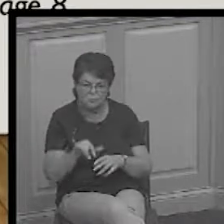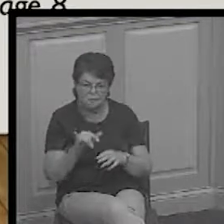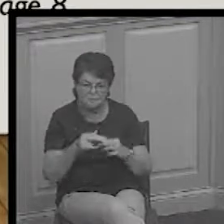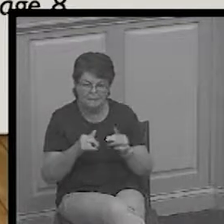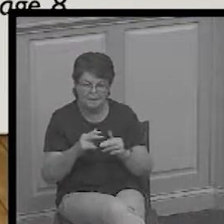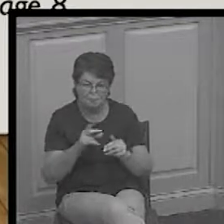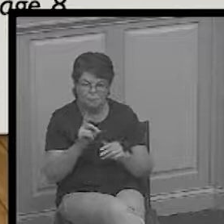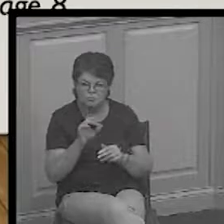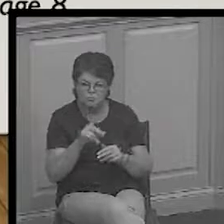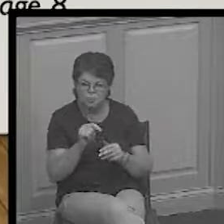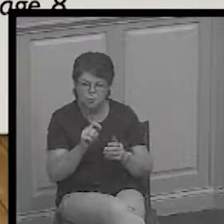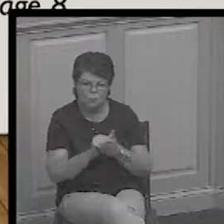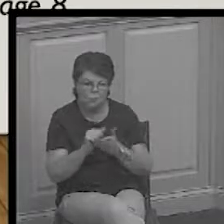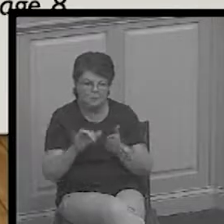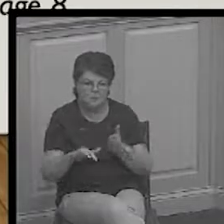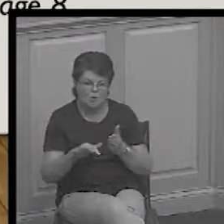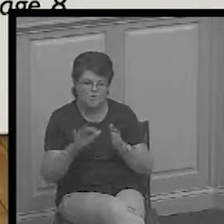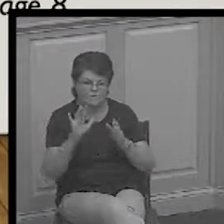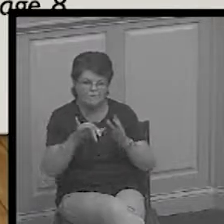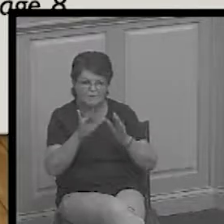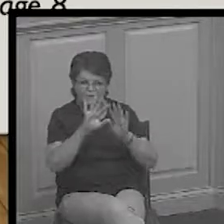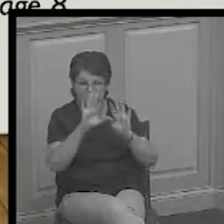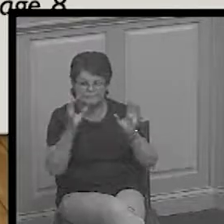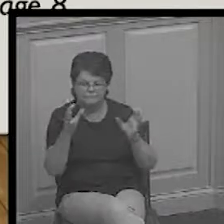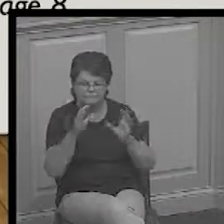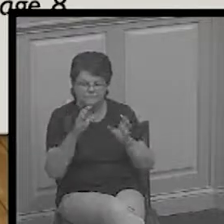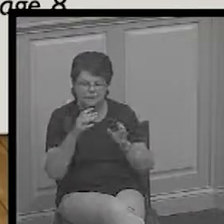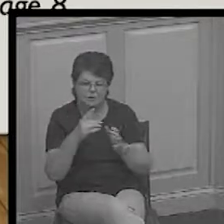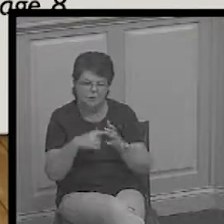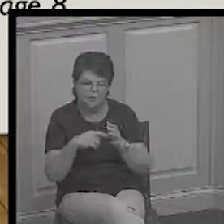Don't remove the features that makes the building what it is.